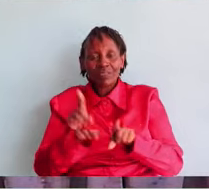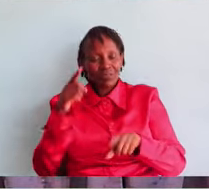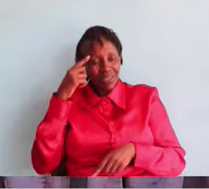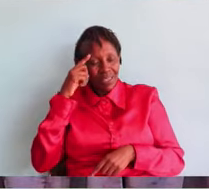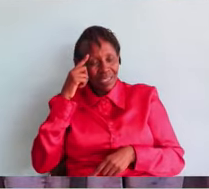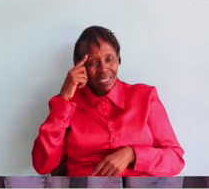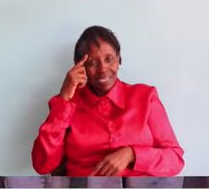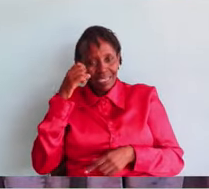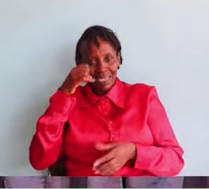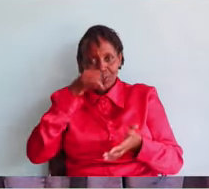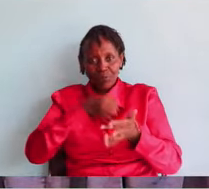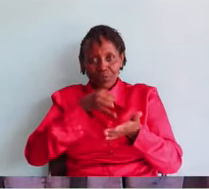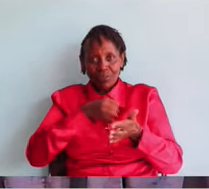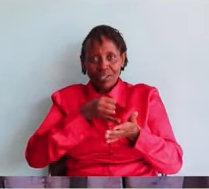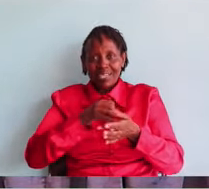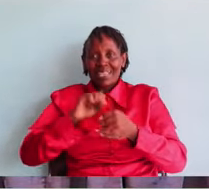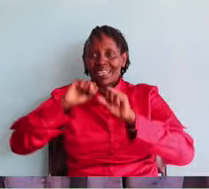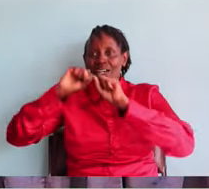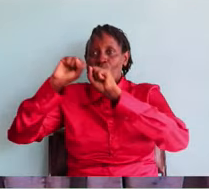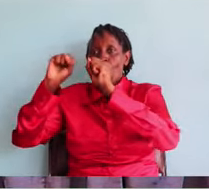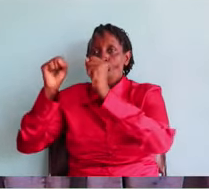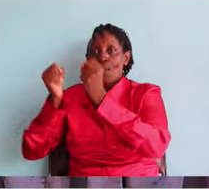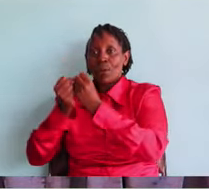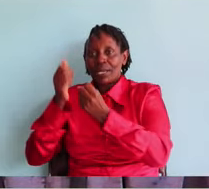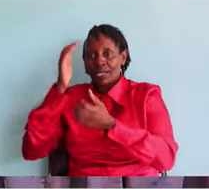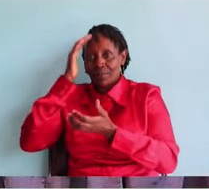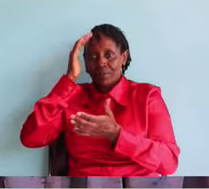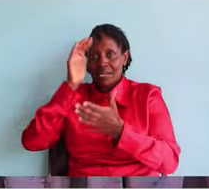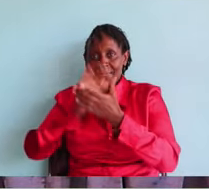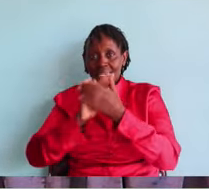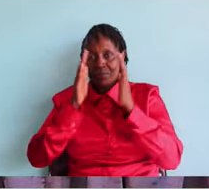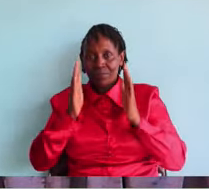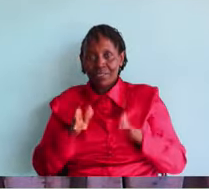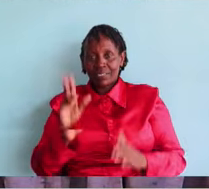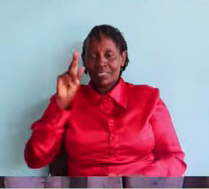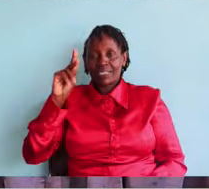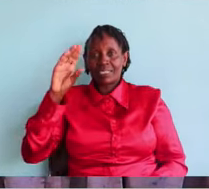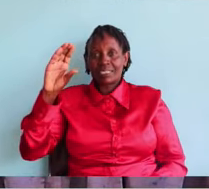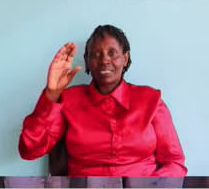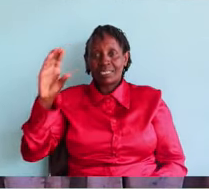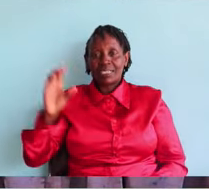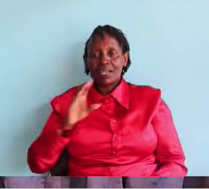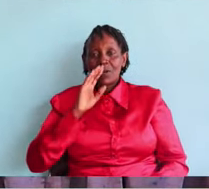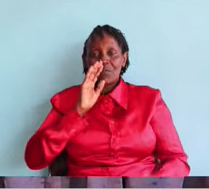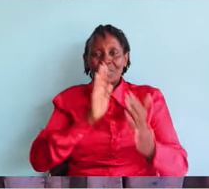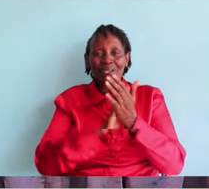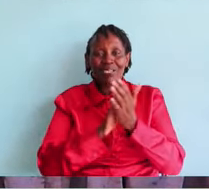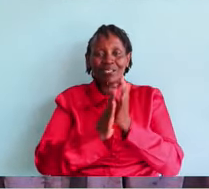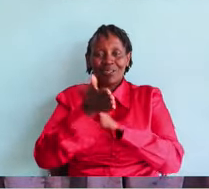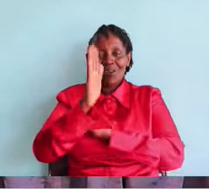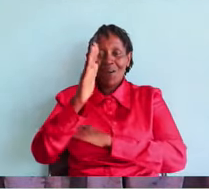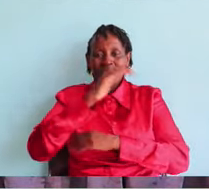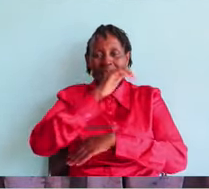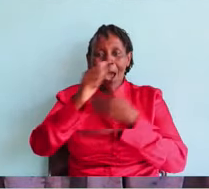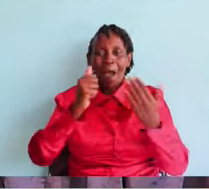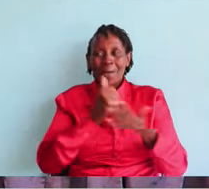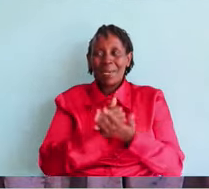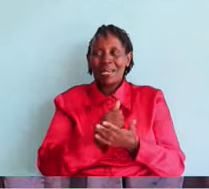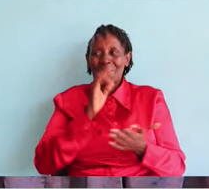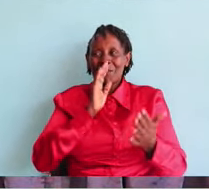be involved in the community of believers here in KCC. One as if you were. Amen. Praise the